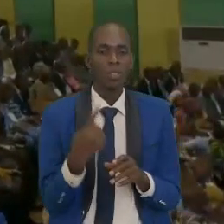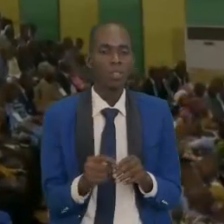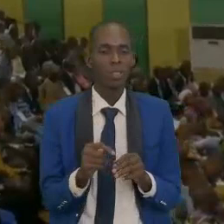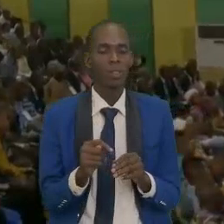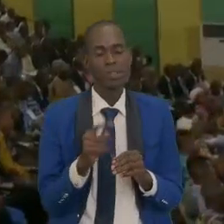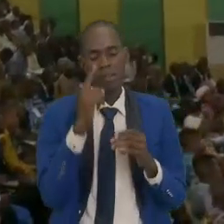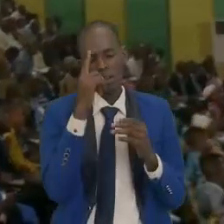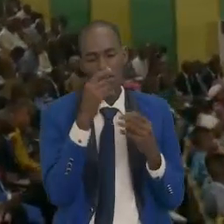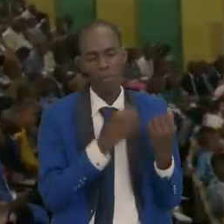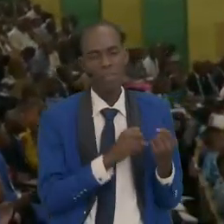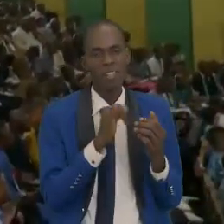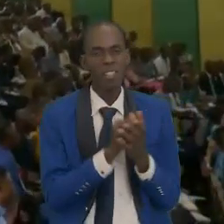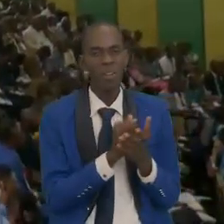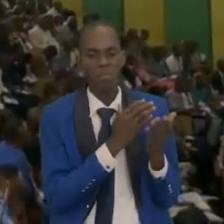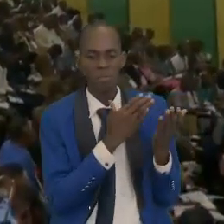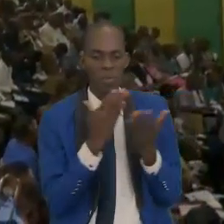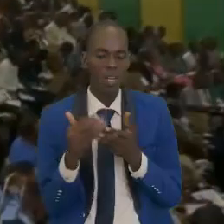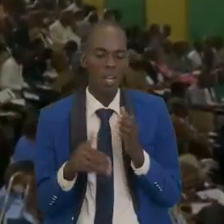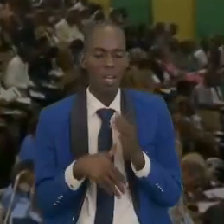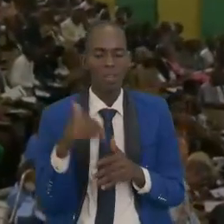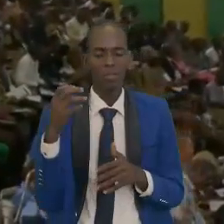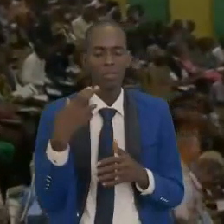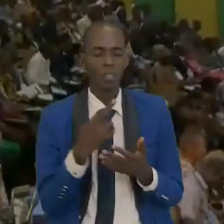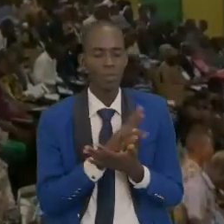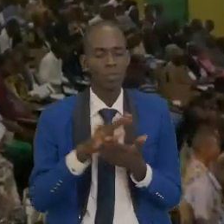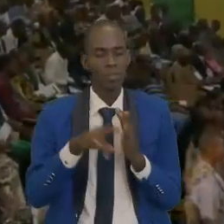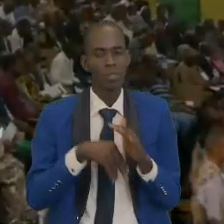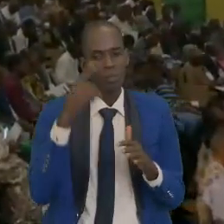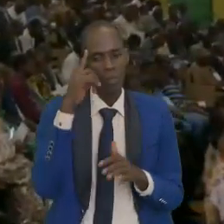out righteousness we've never seen before